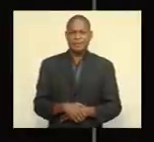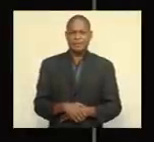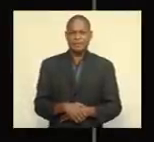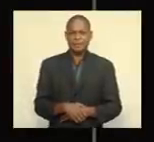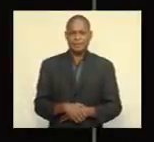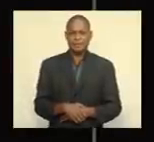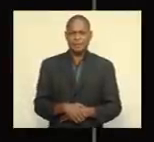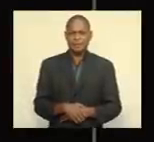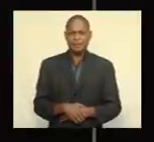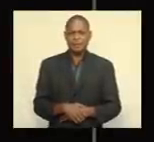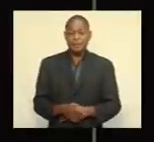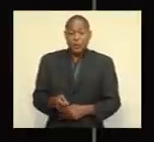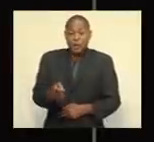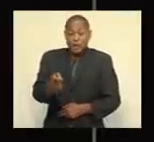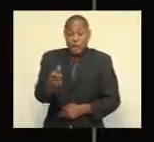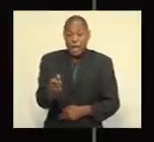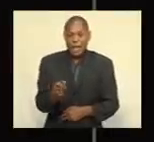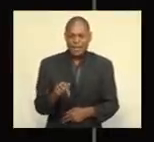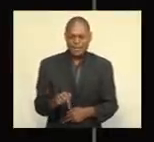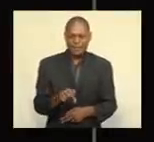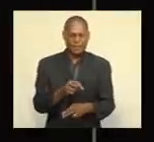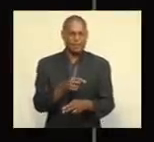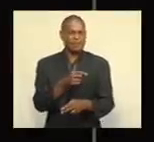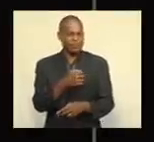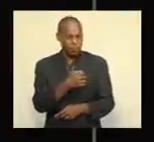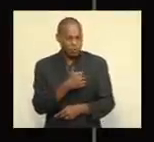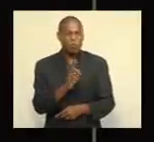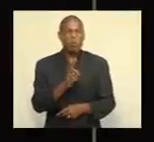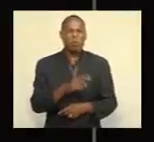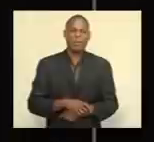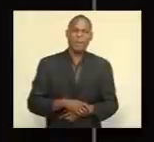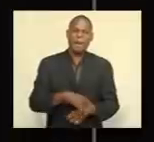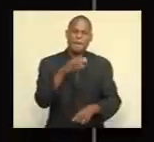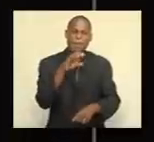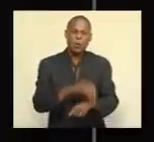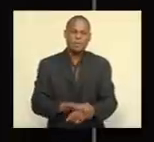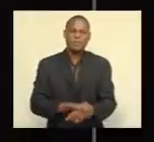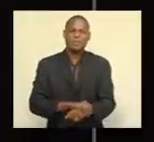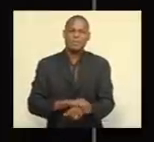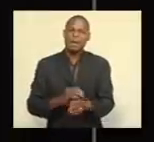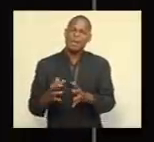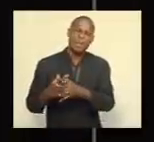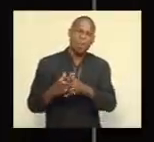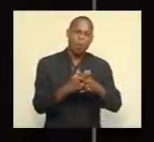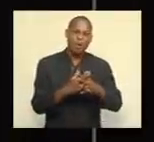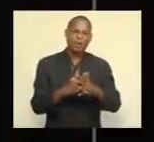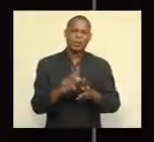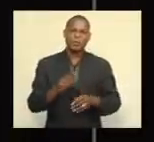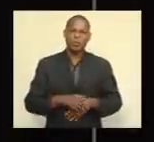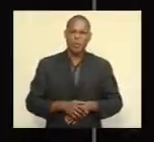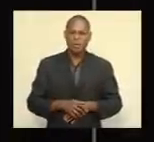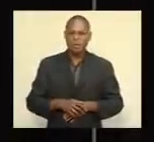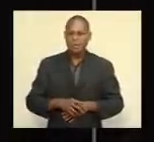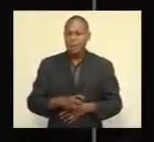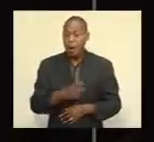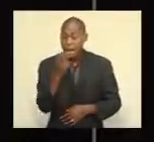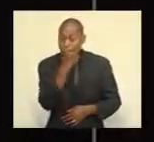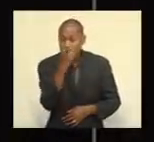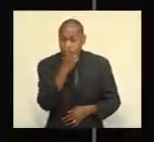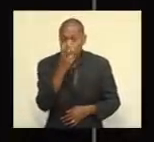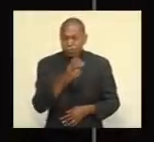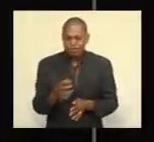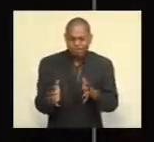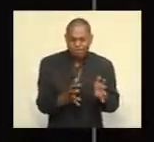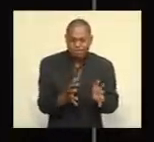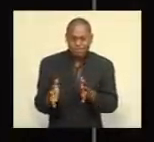Nakalina. Early this morning, police were out in numbers in Nandi and Lautoka, monitoring movement following the announcement of a lockdown.